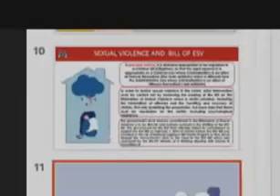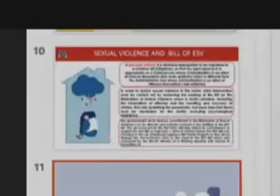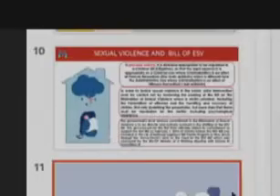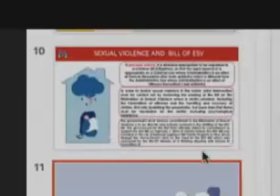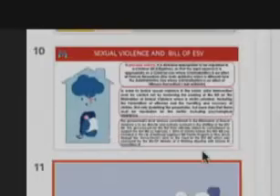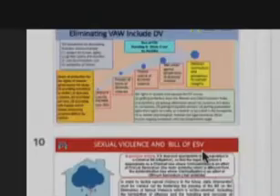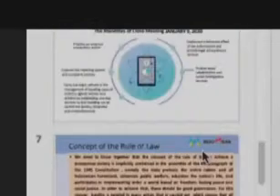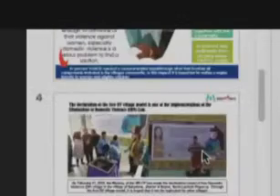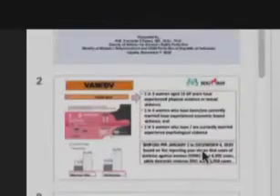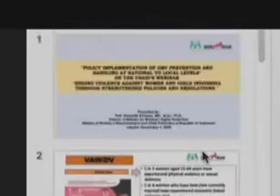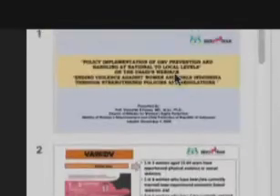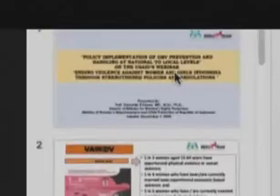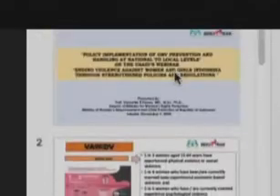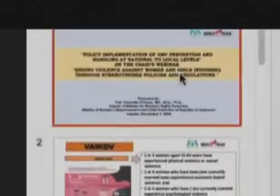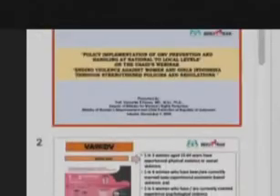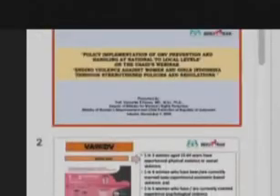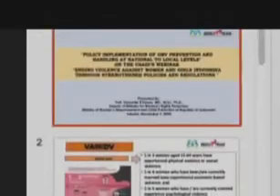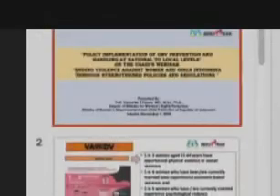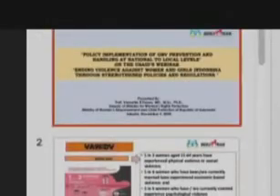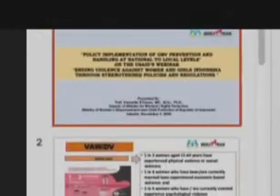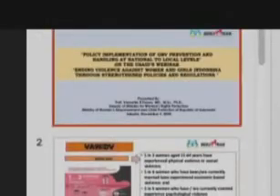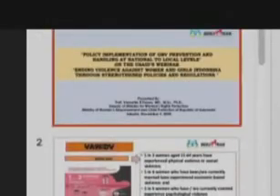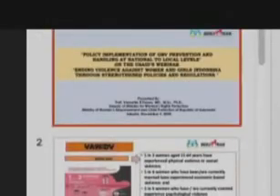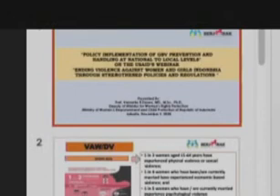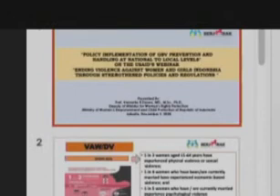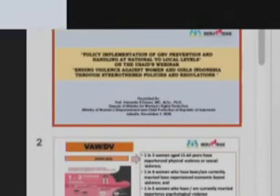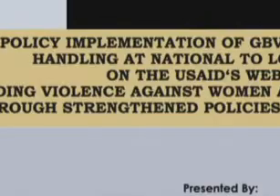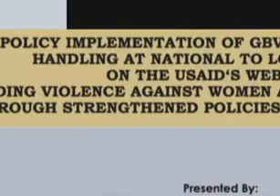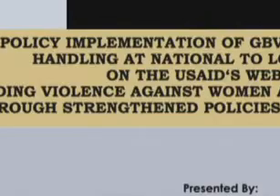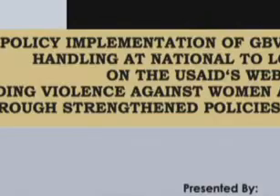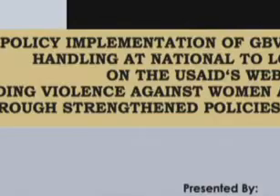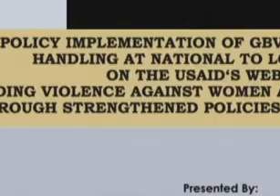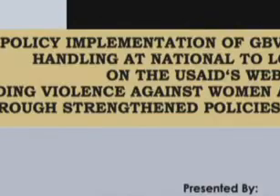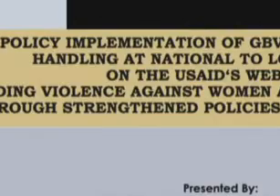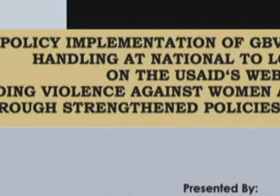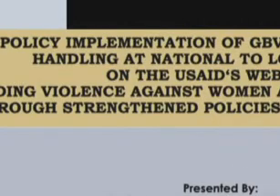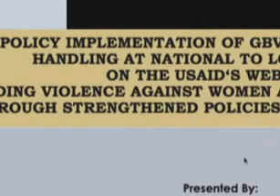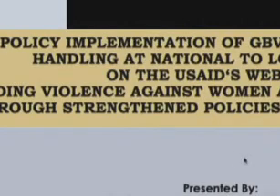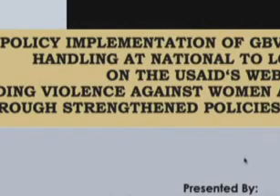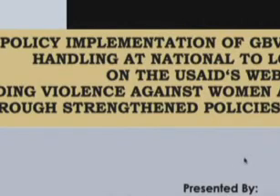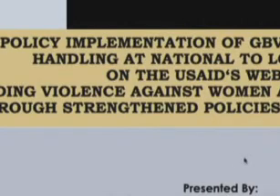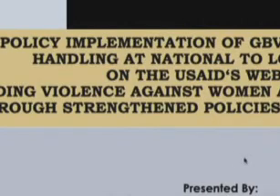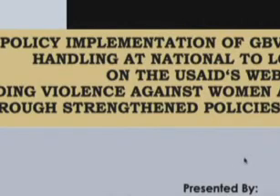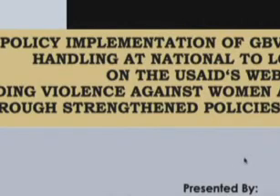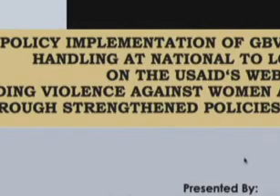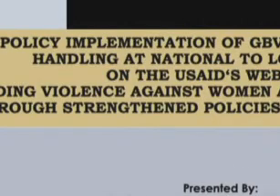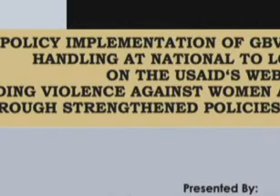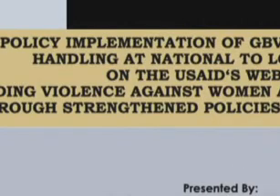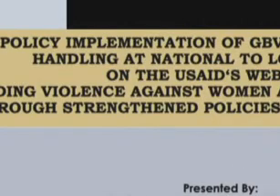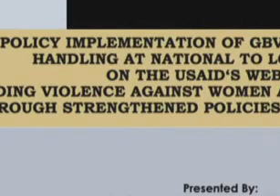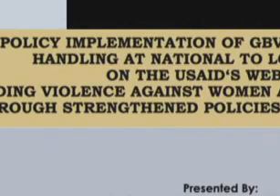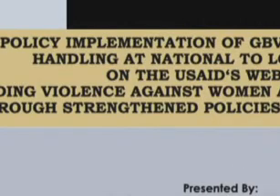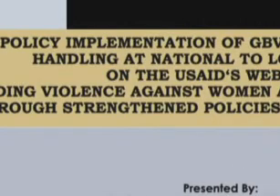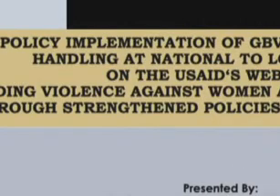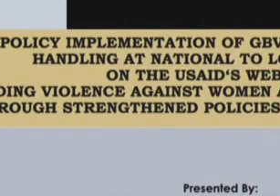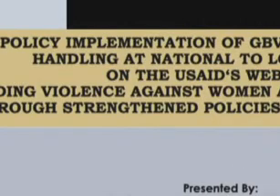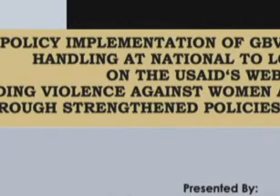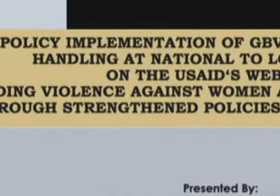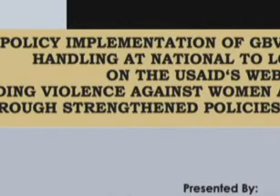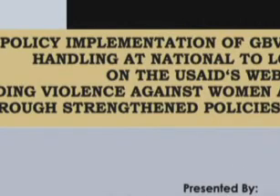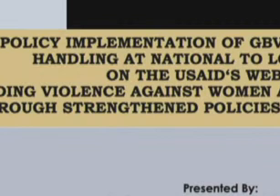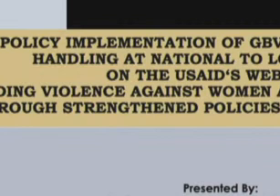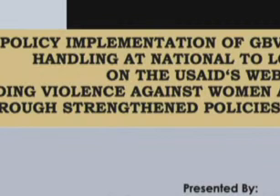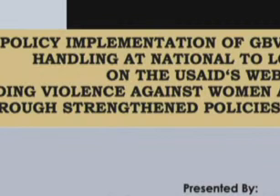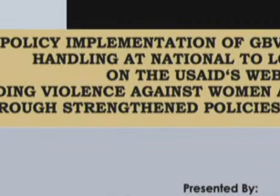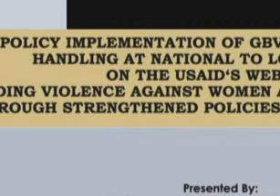The speakers, the Honorable Ibu Dia Pitaloka, the Chairperson of Women Caucus and Member of House of